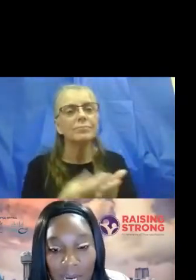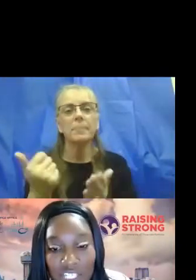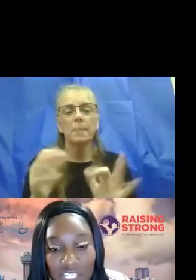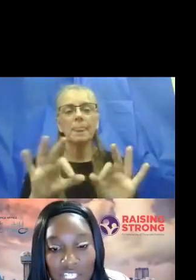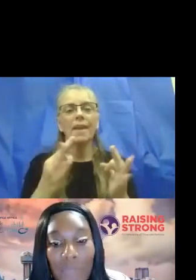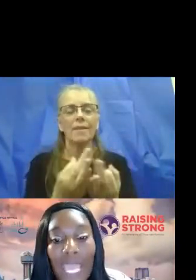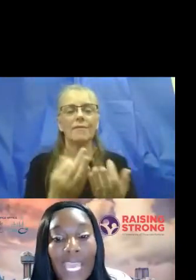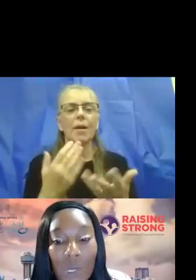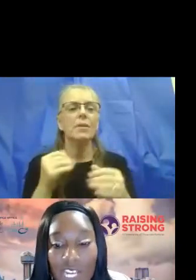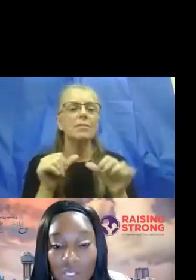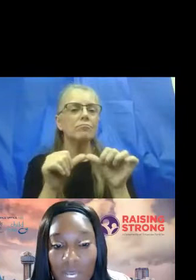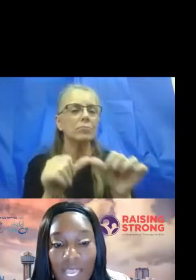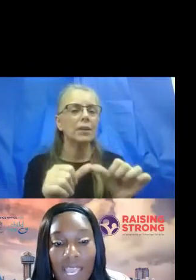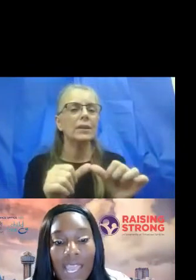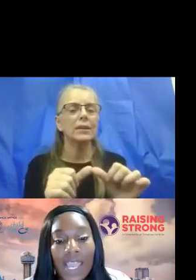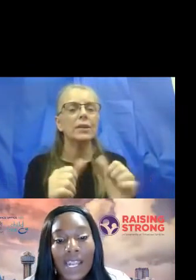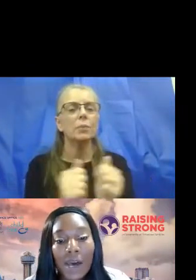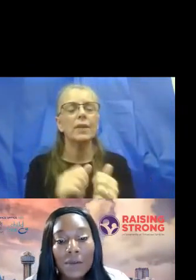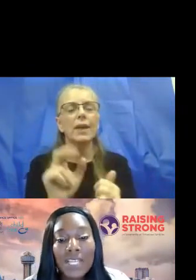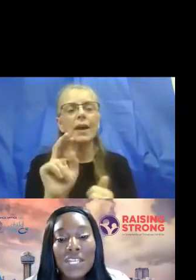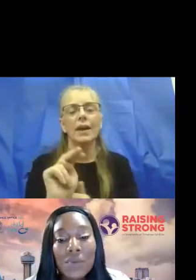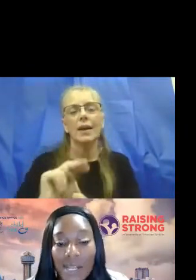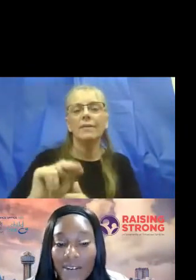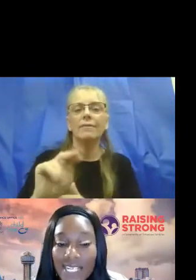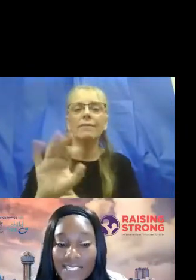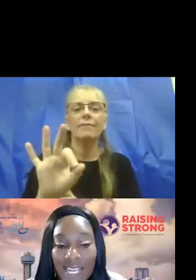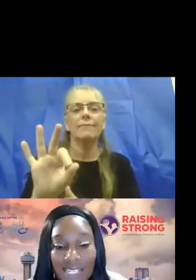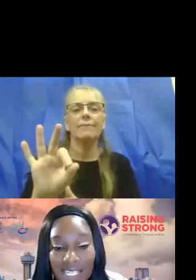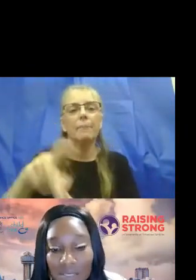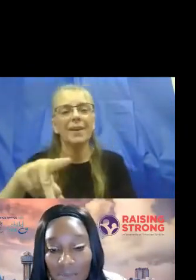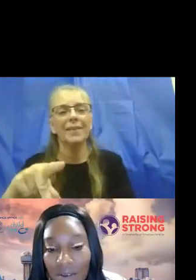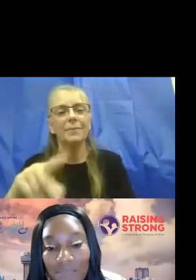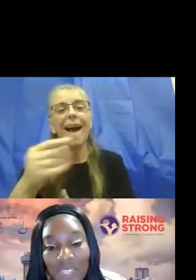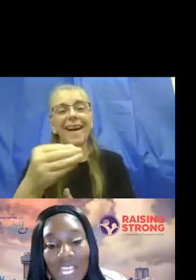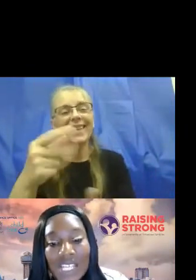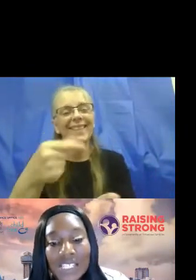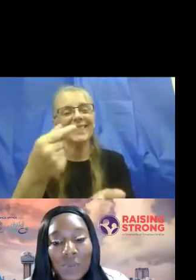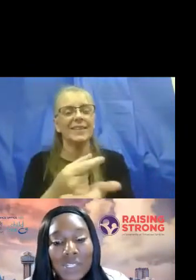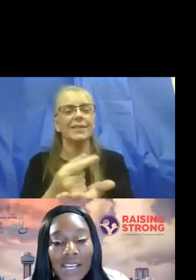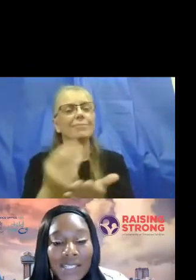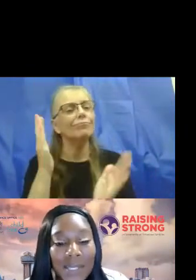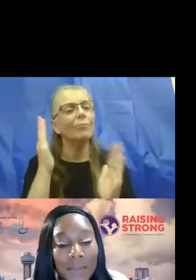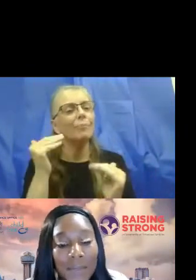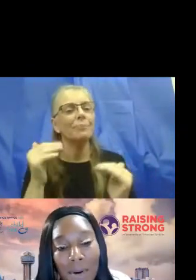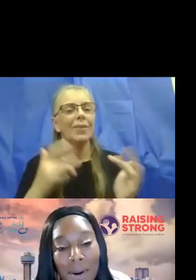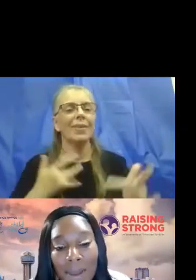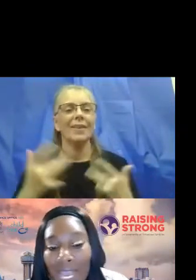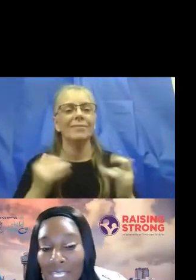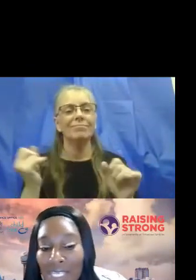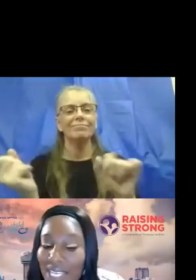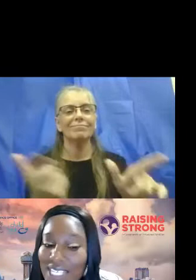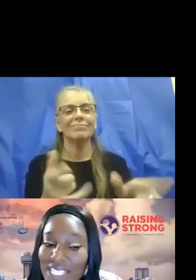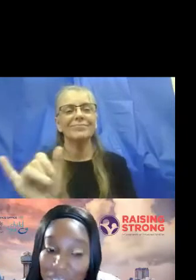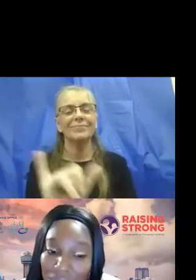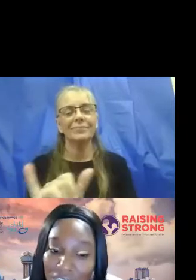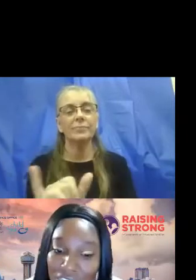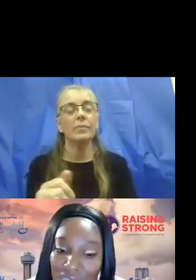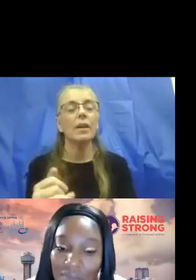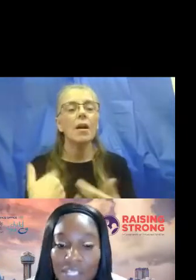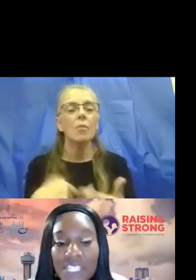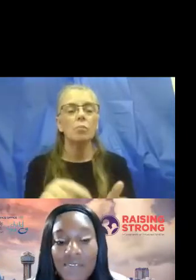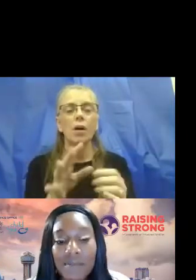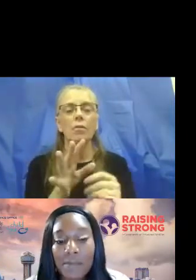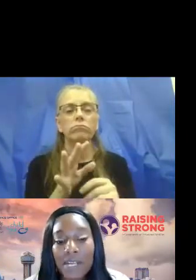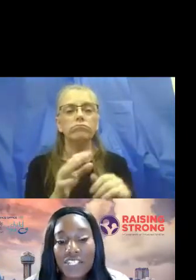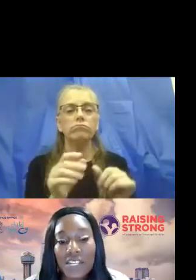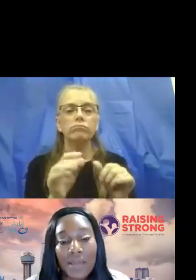Family Partnership and graduate. And I hope that you all are excited as well. So we'll talk a little bit more about how you can continue your journey